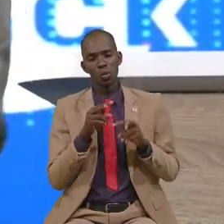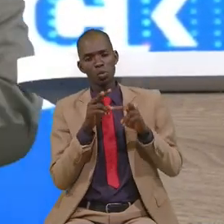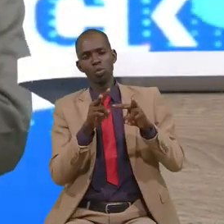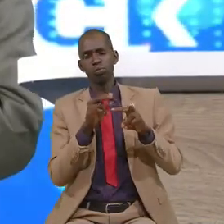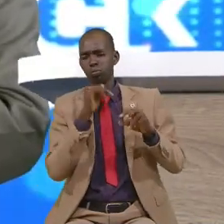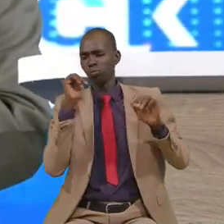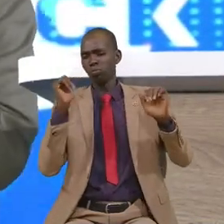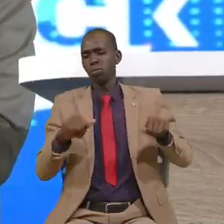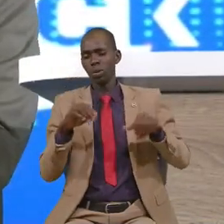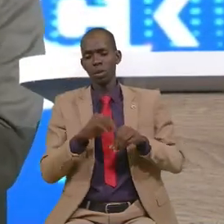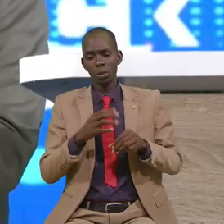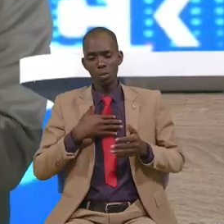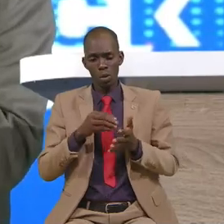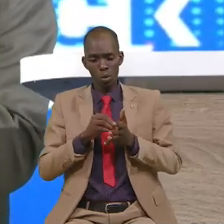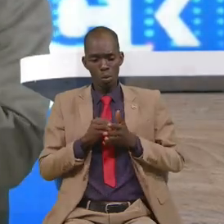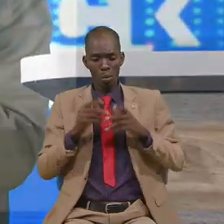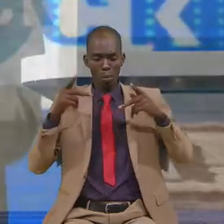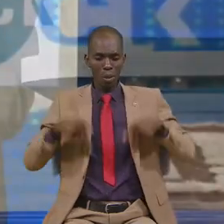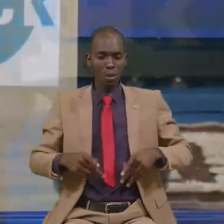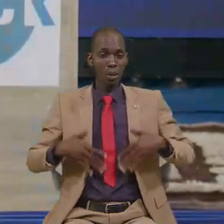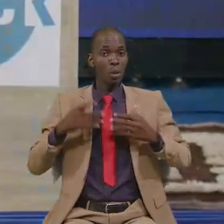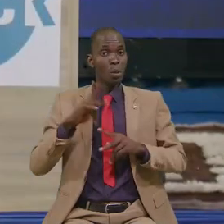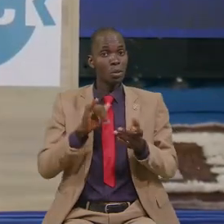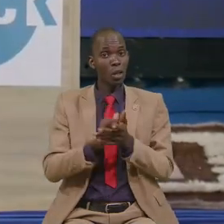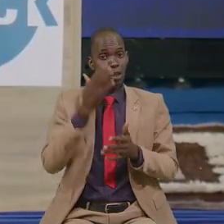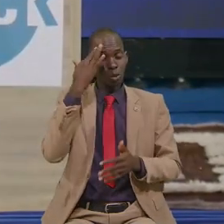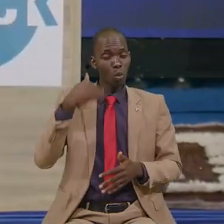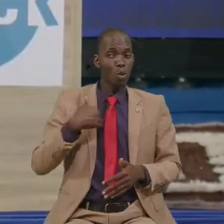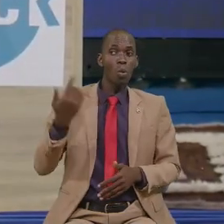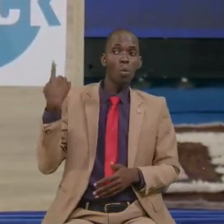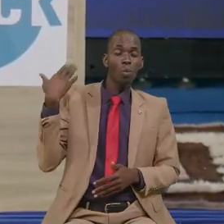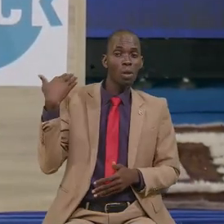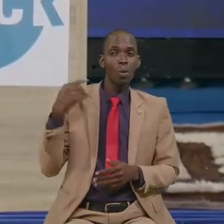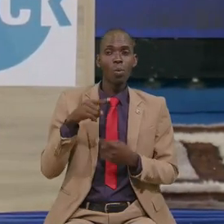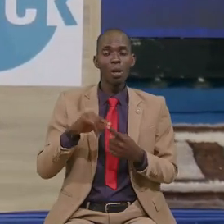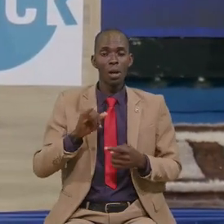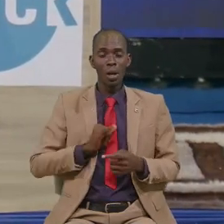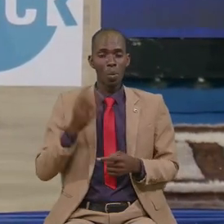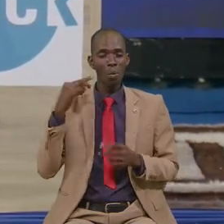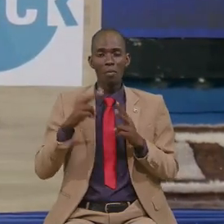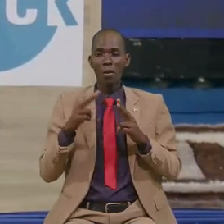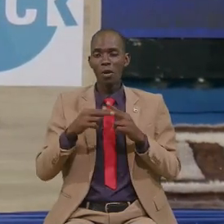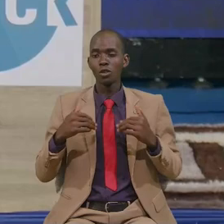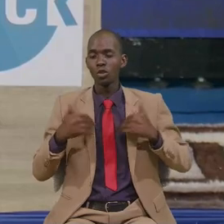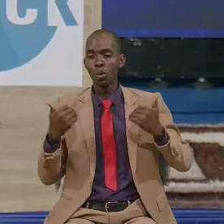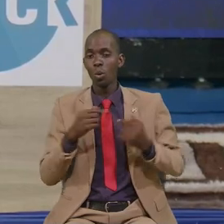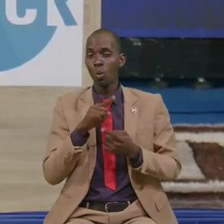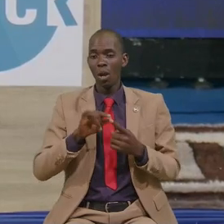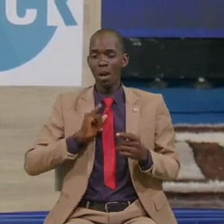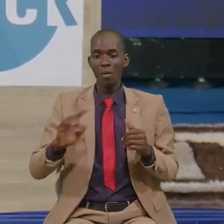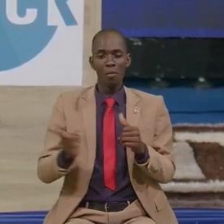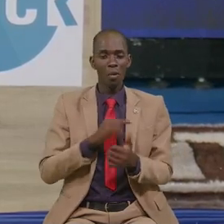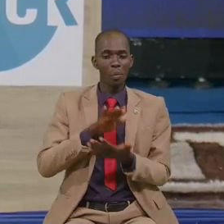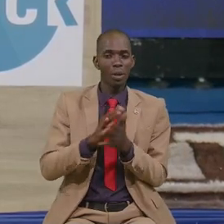life. Those who knew me when I was much younger, even when I became a Christian, and I was really,